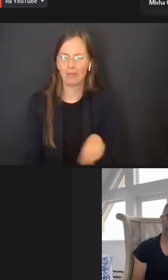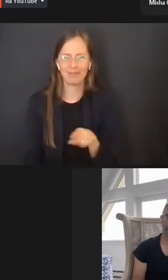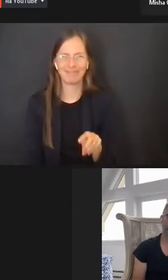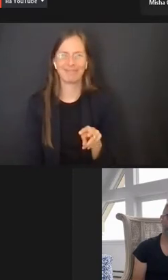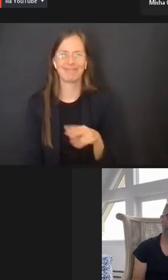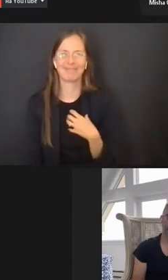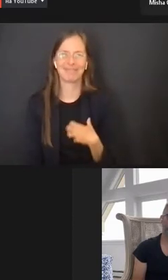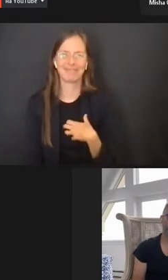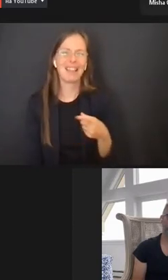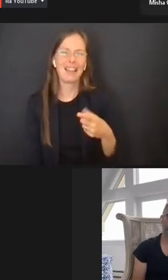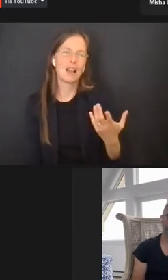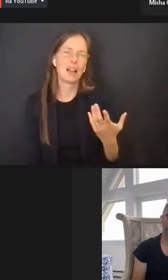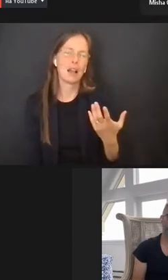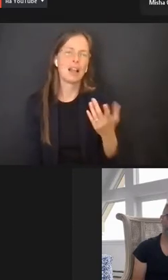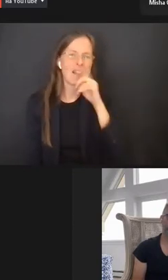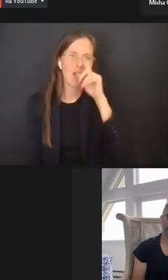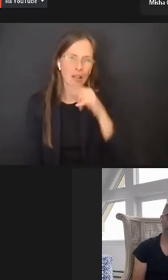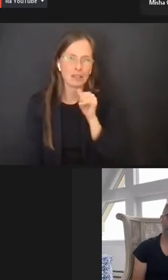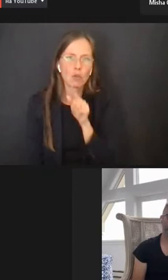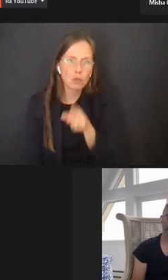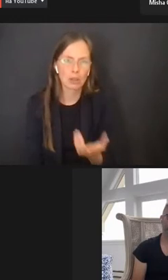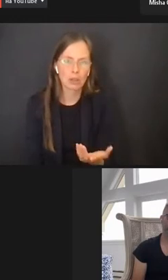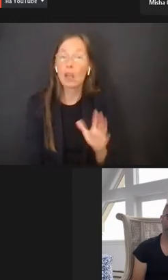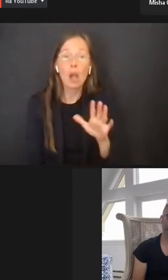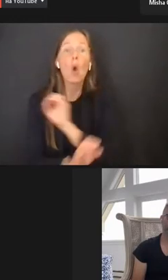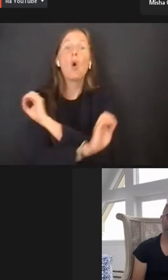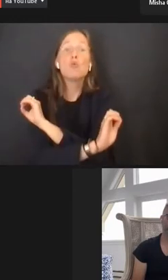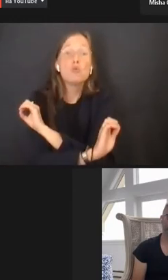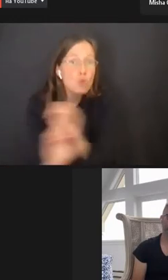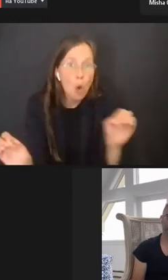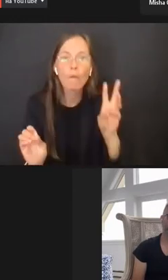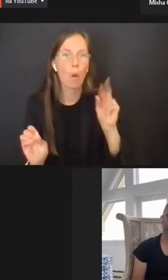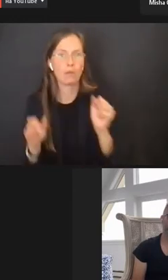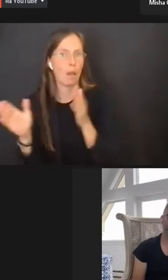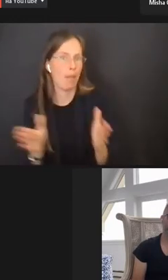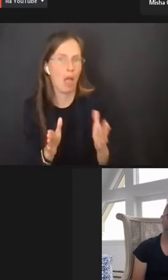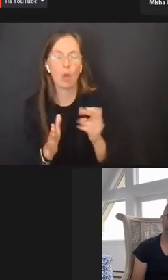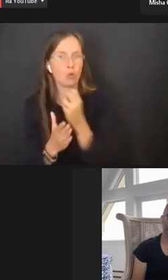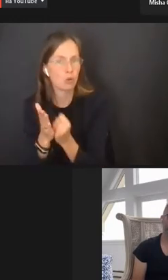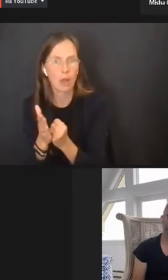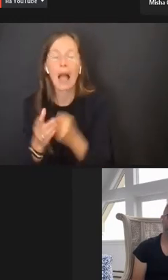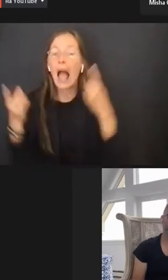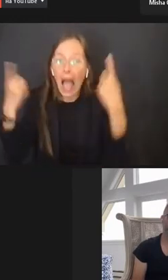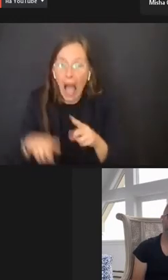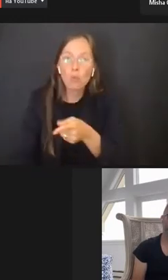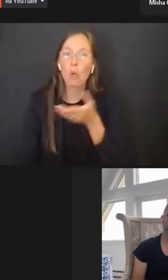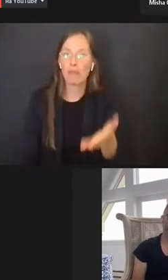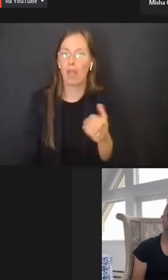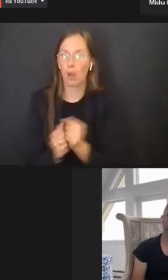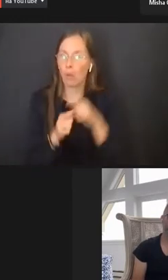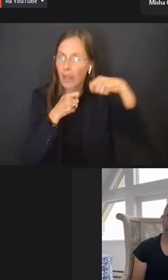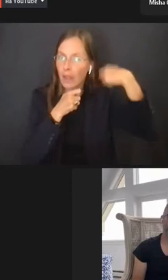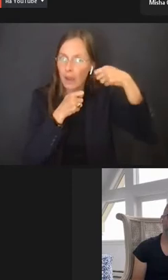this is staged, and not a frame of it was staged. You were just there with the camera